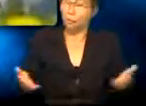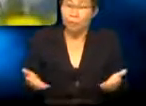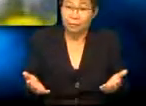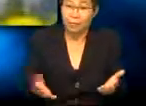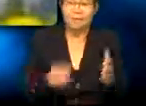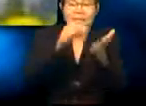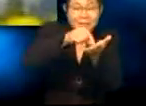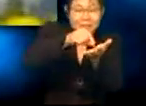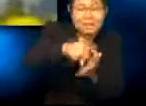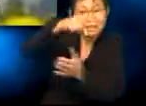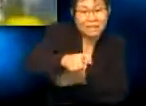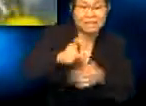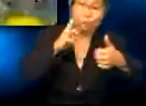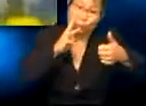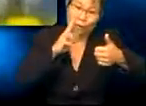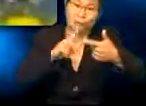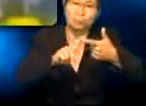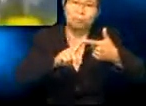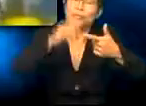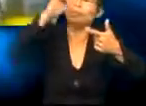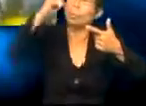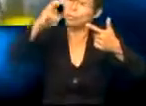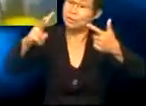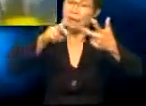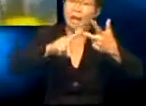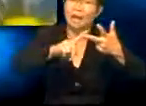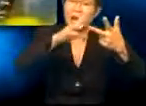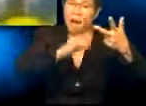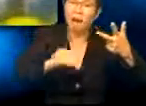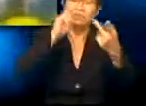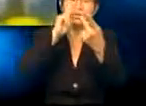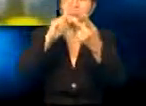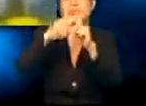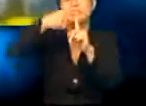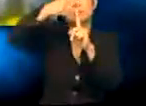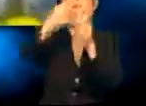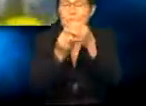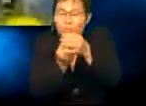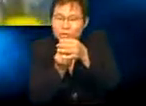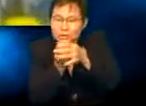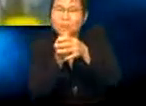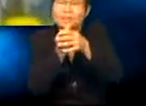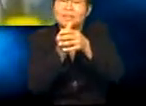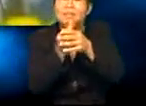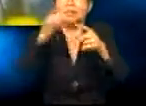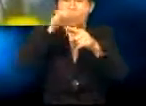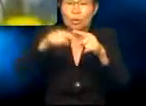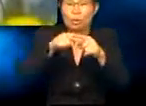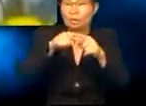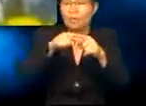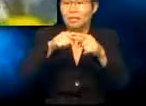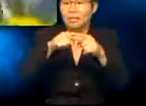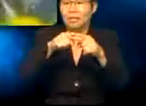Well, the seeds need water, oxygen, and a suitable temperature to germinate. When